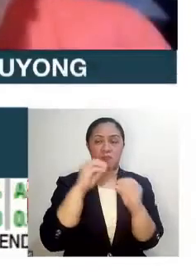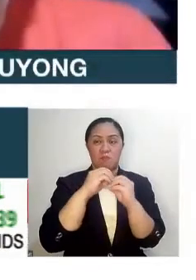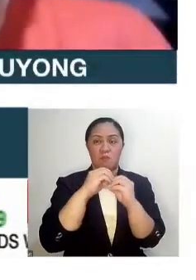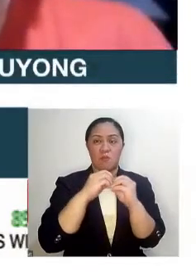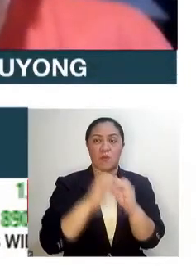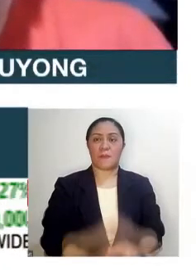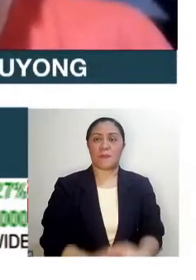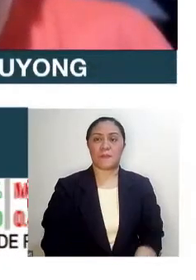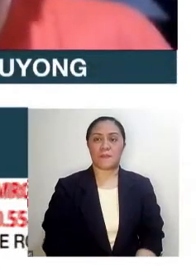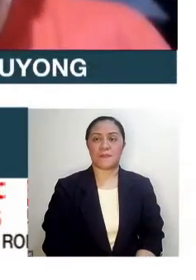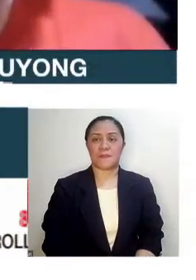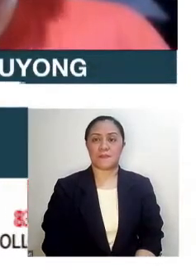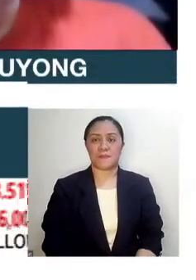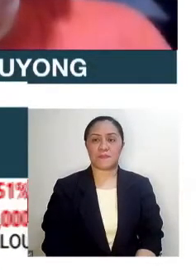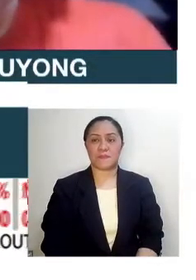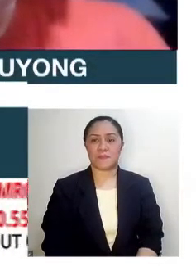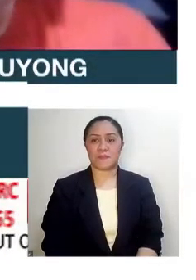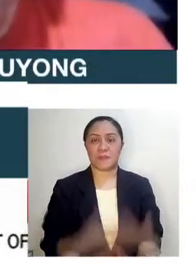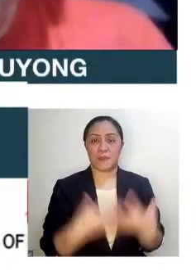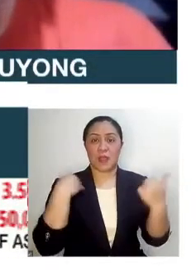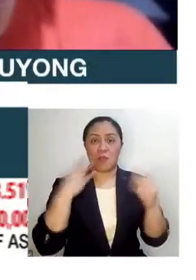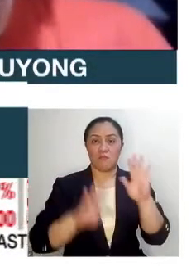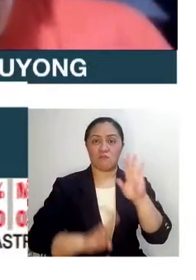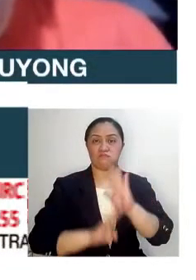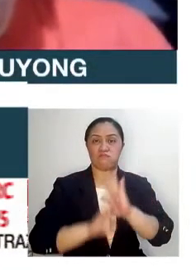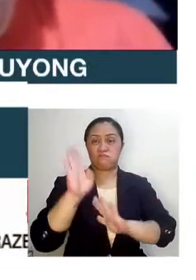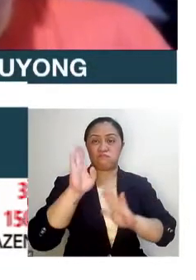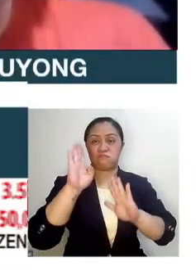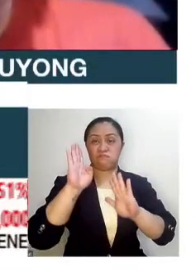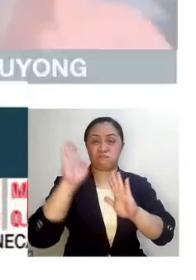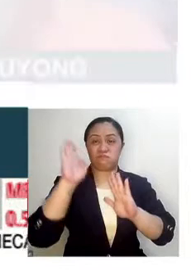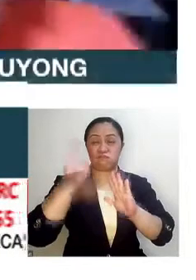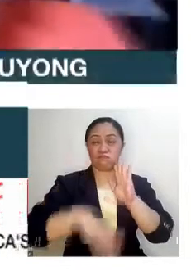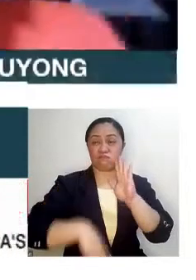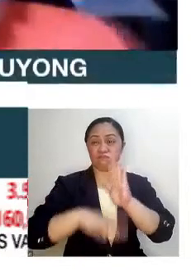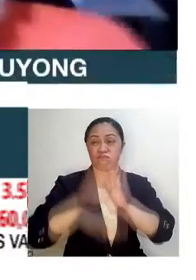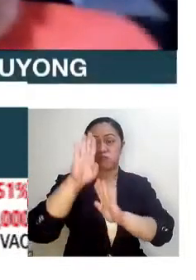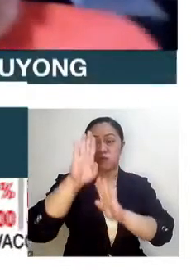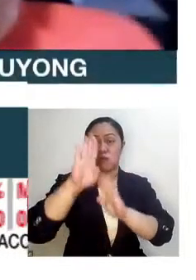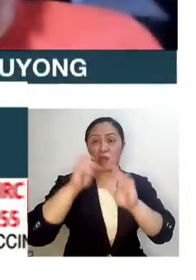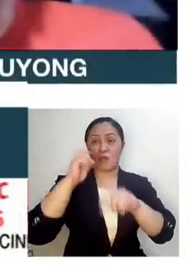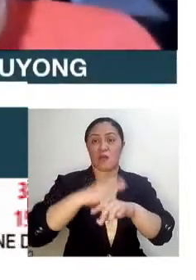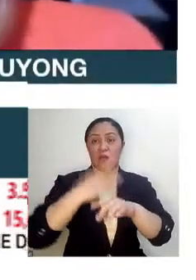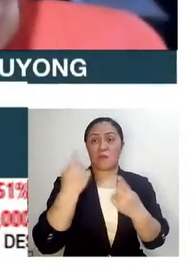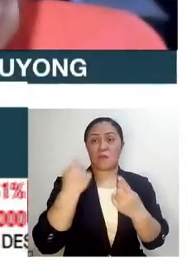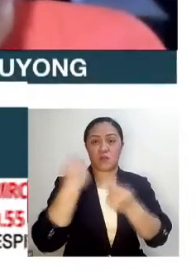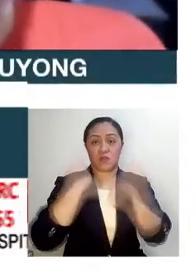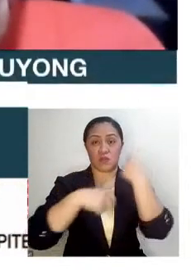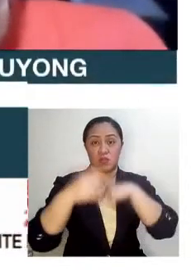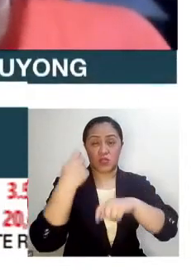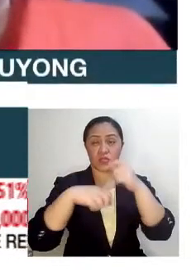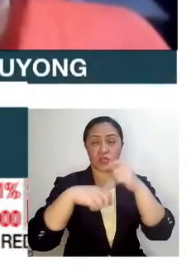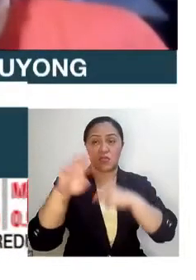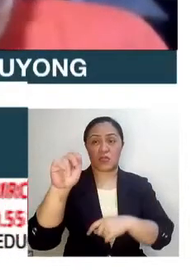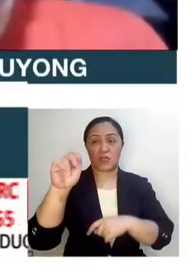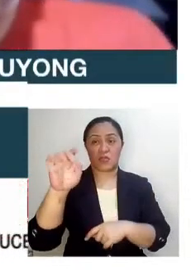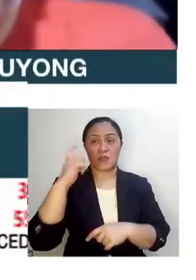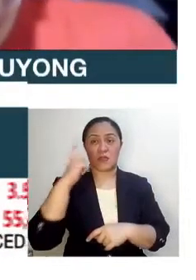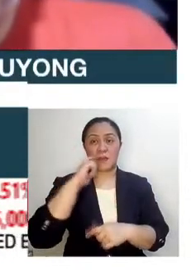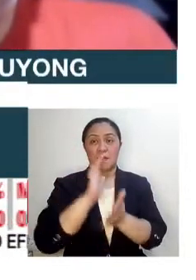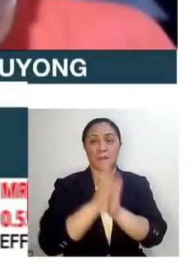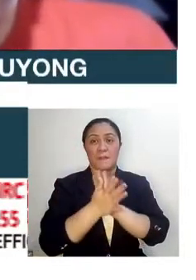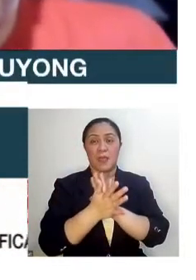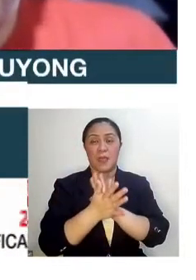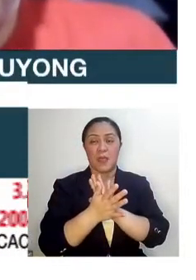This type of inflation, you cannot cure by lowering, by raising interest rates. This is a cost-push inflation. Mm-hmm.